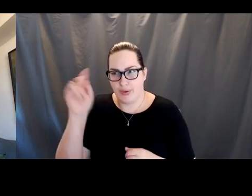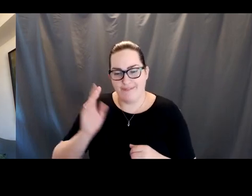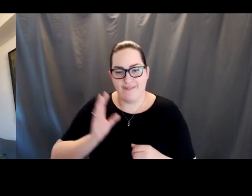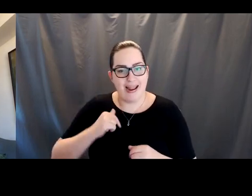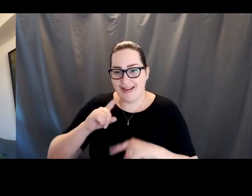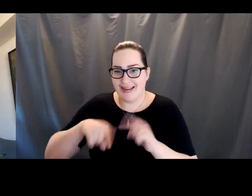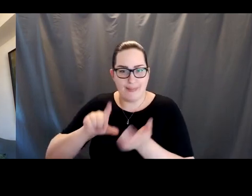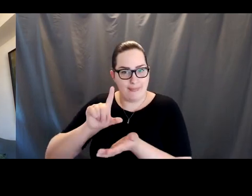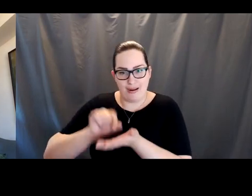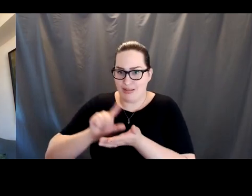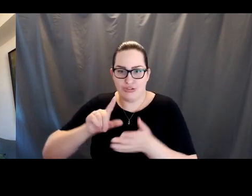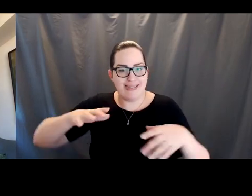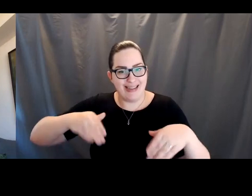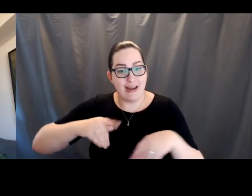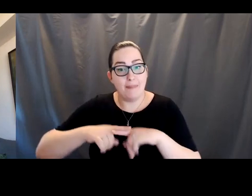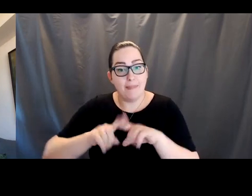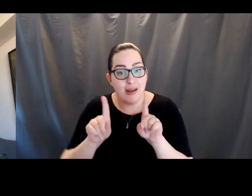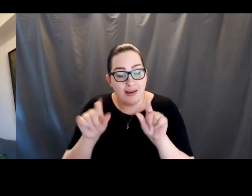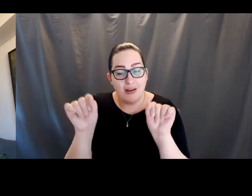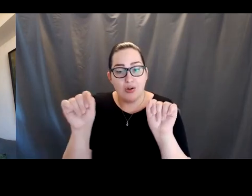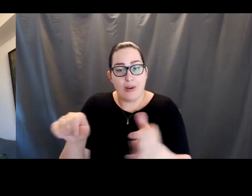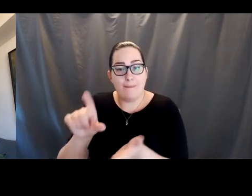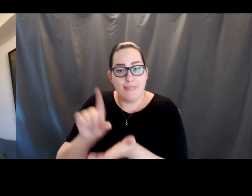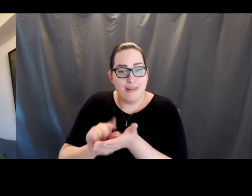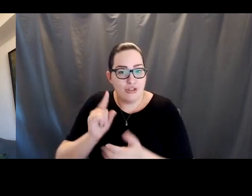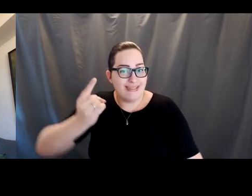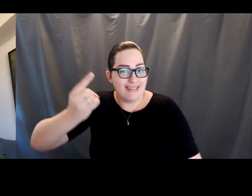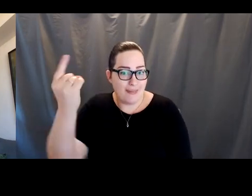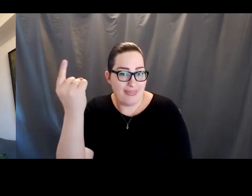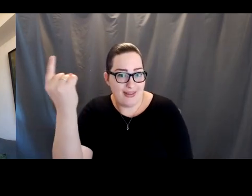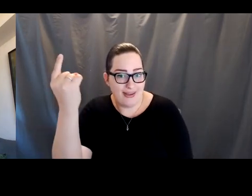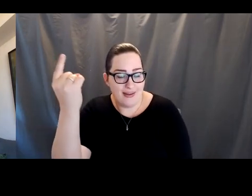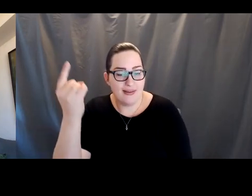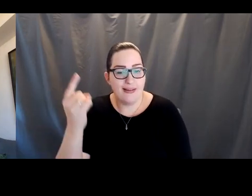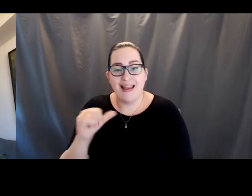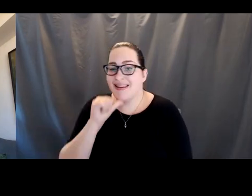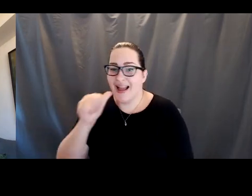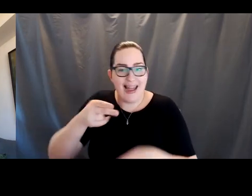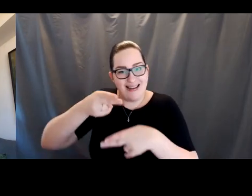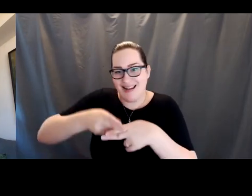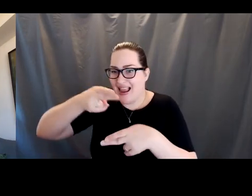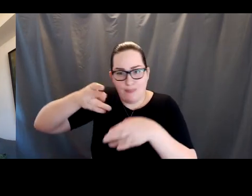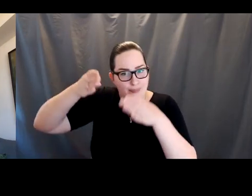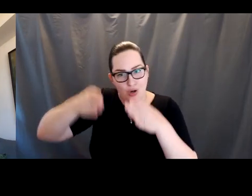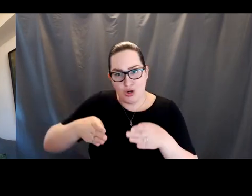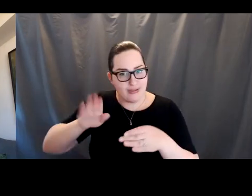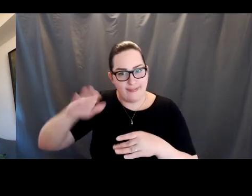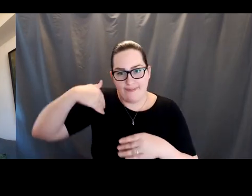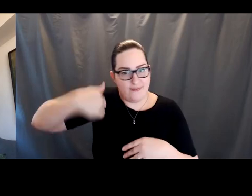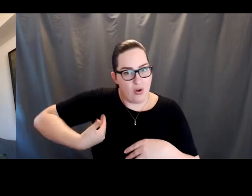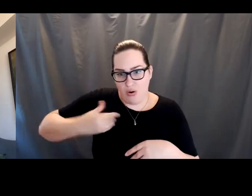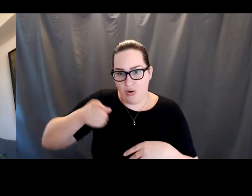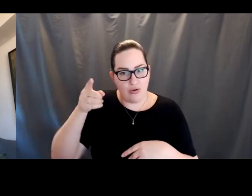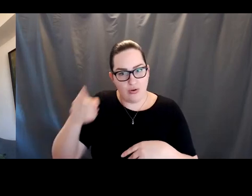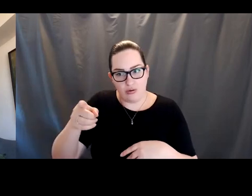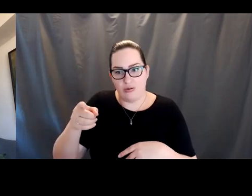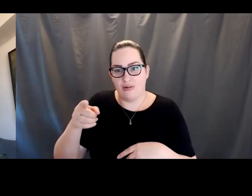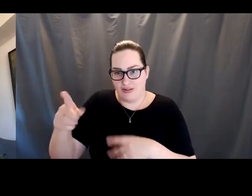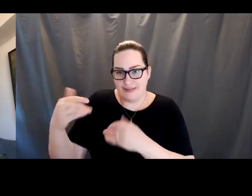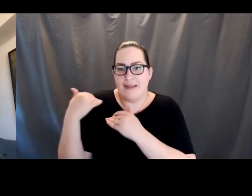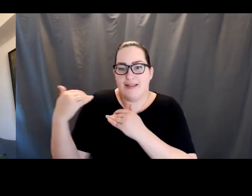can do is publish something that will not name the man, but talk about the fact that I know that the government knows who